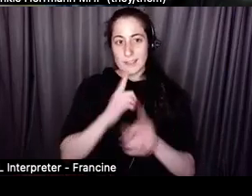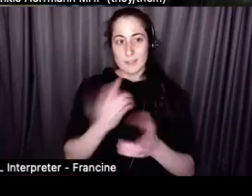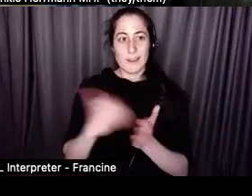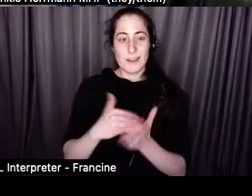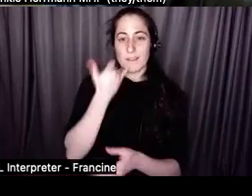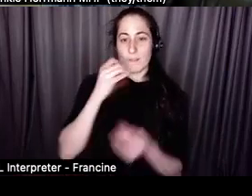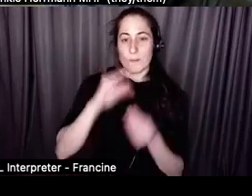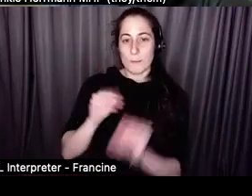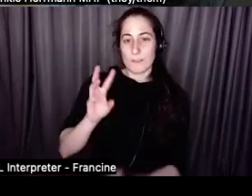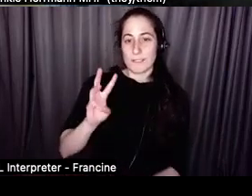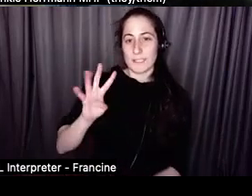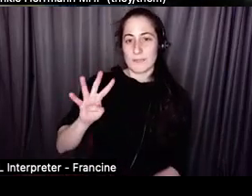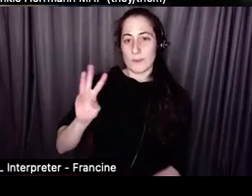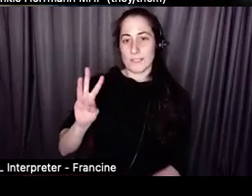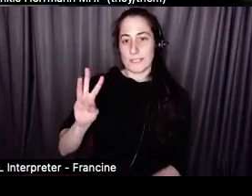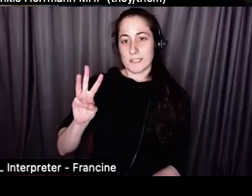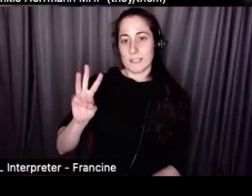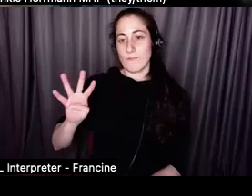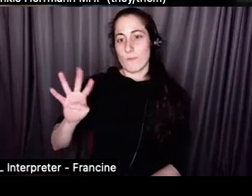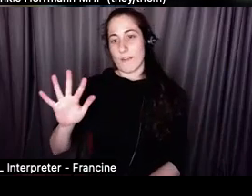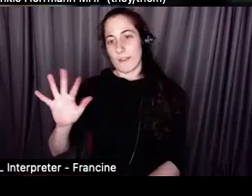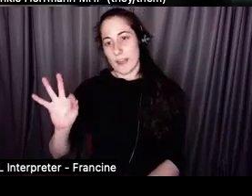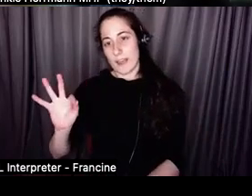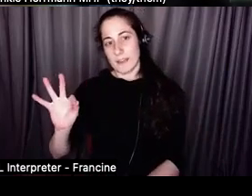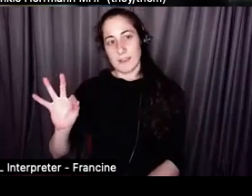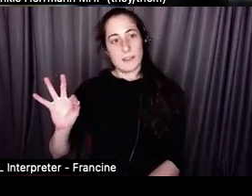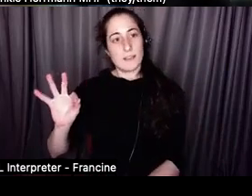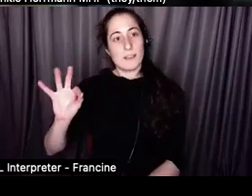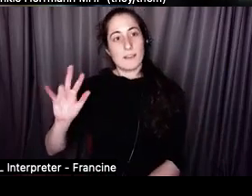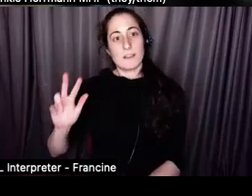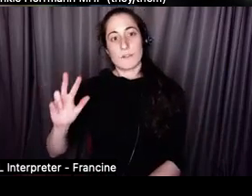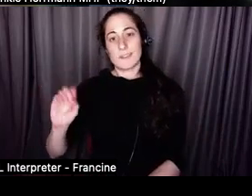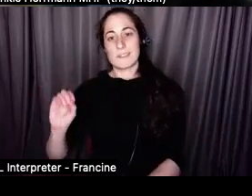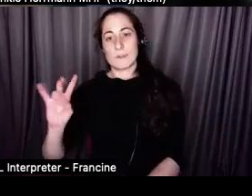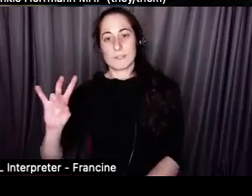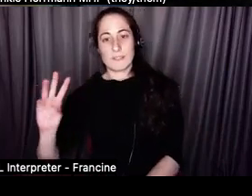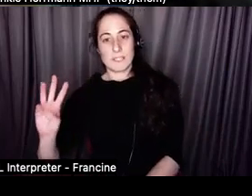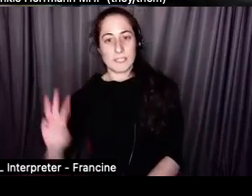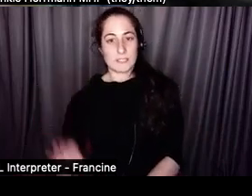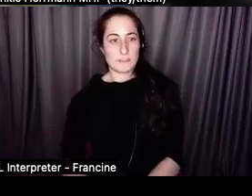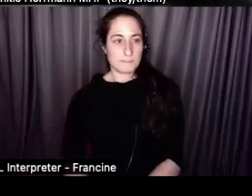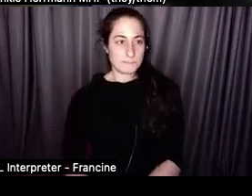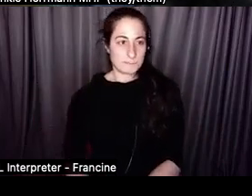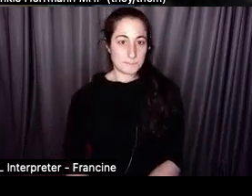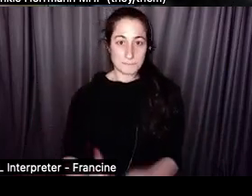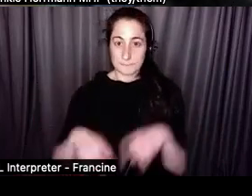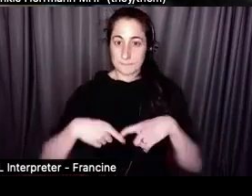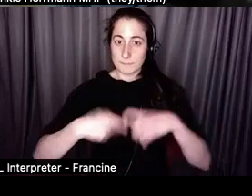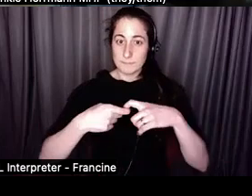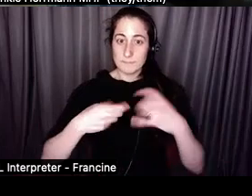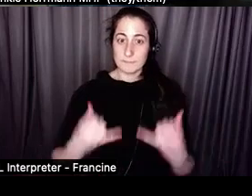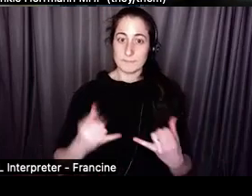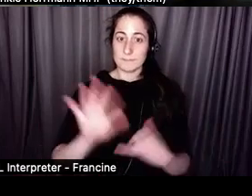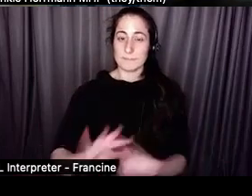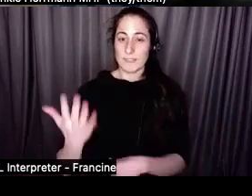646-459-3076. And I will pause here. We have about